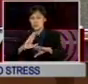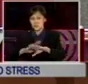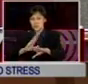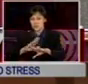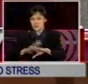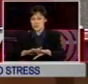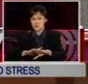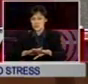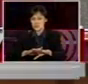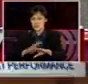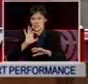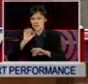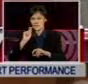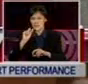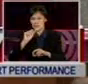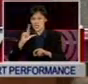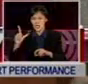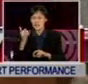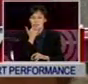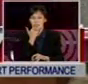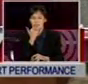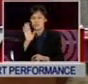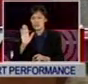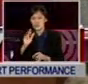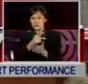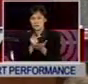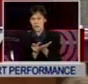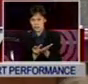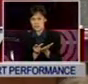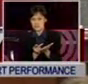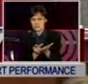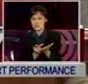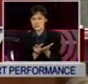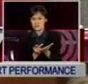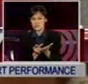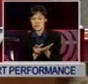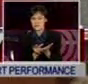this is going to be a fatal error on your part.